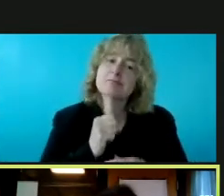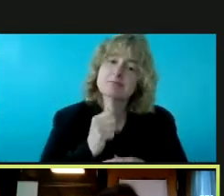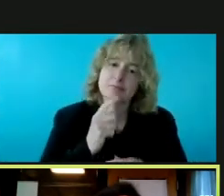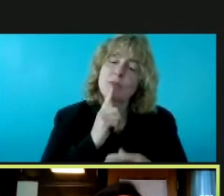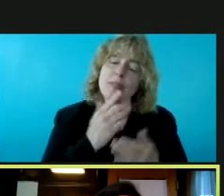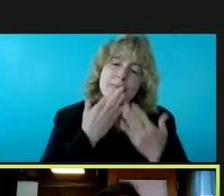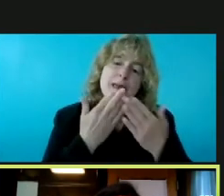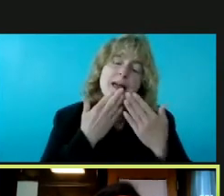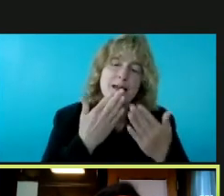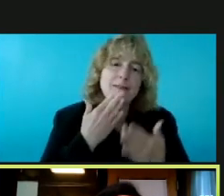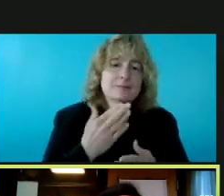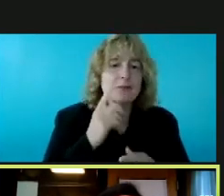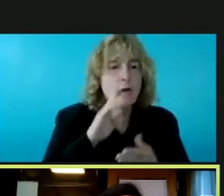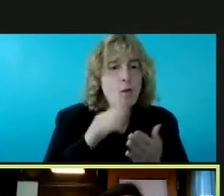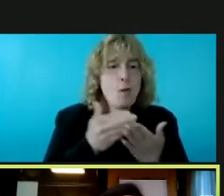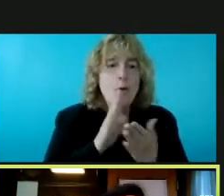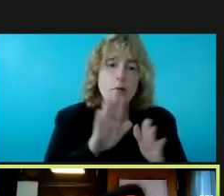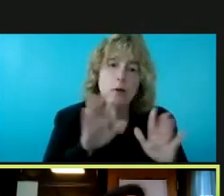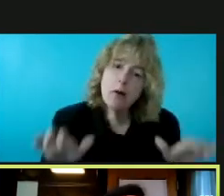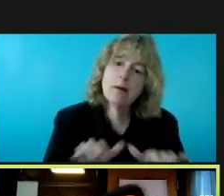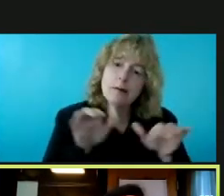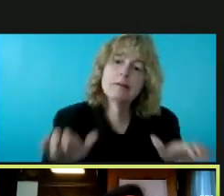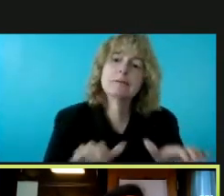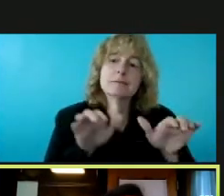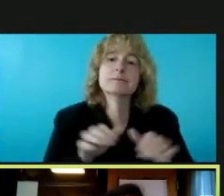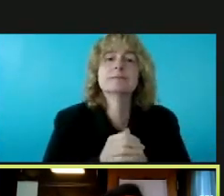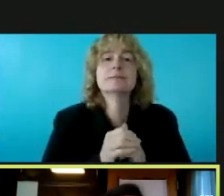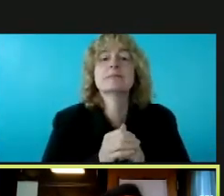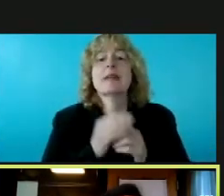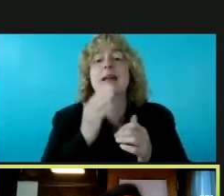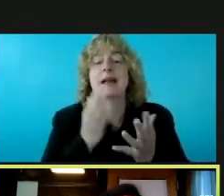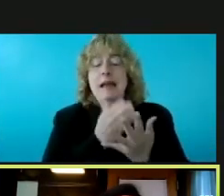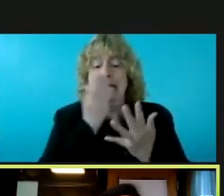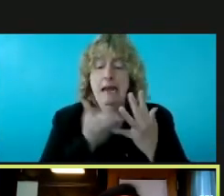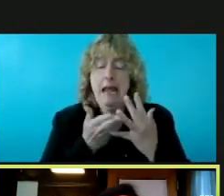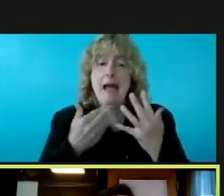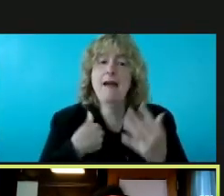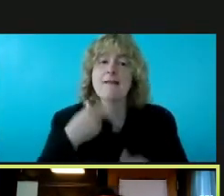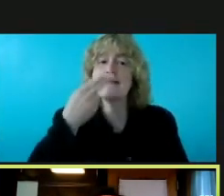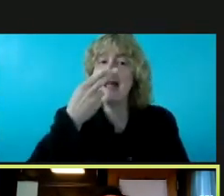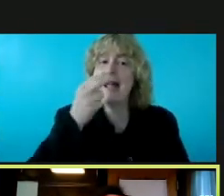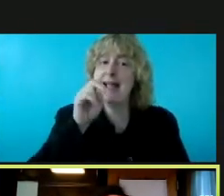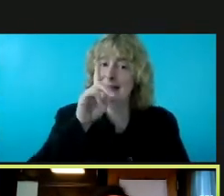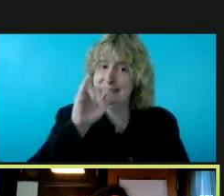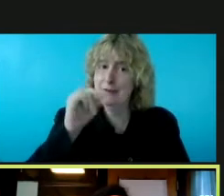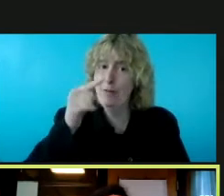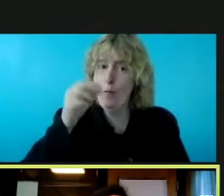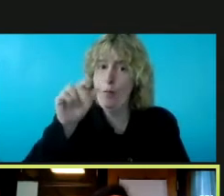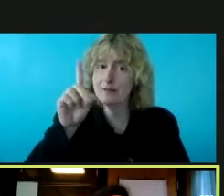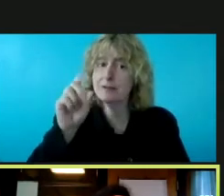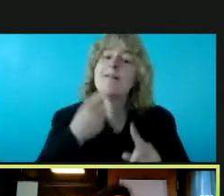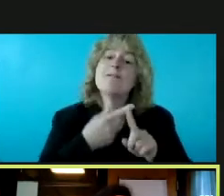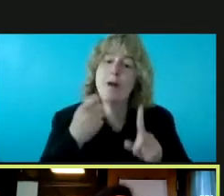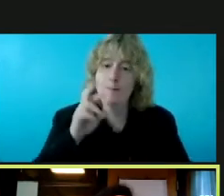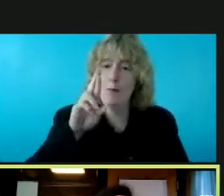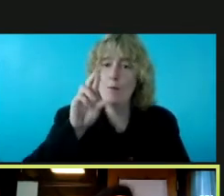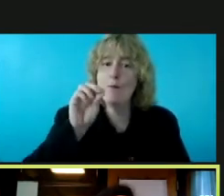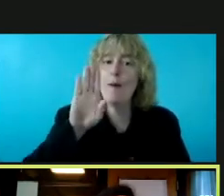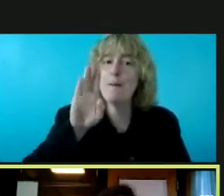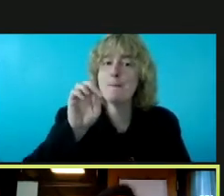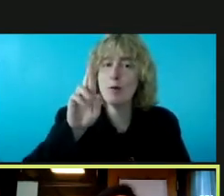do. Up next, we have Heidi Golds from Roberto Clemente. She is nominated by